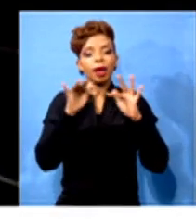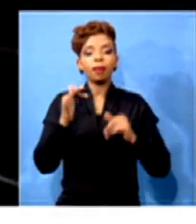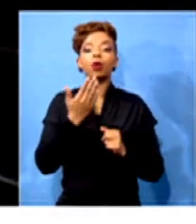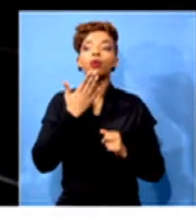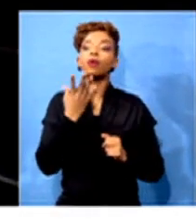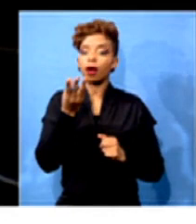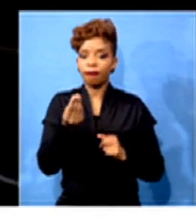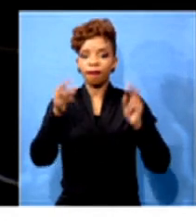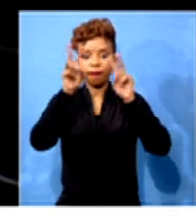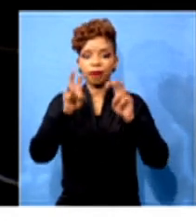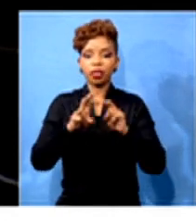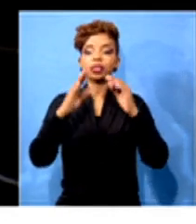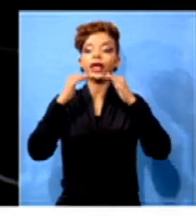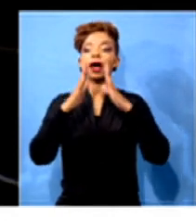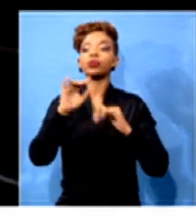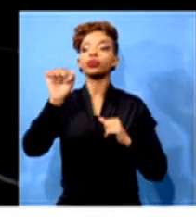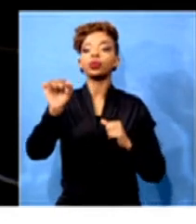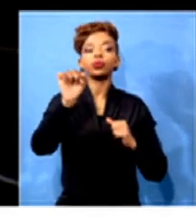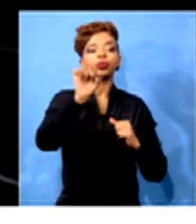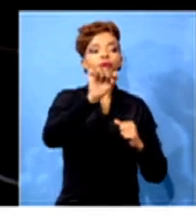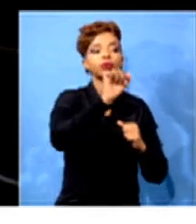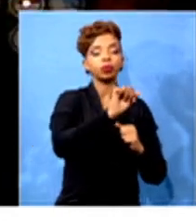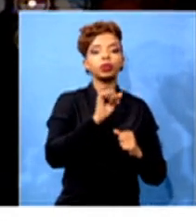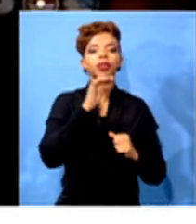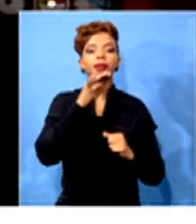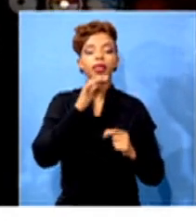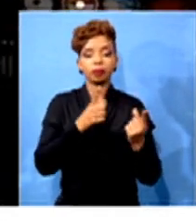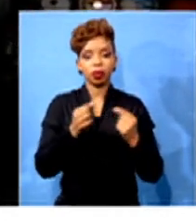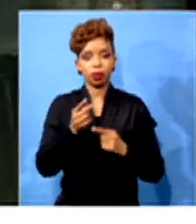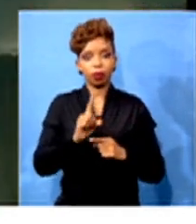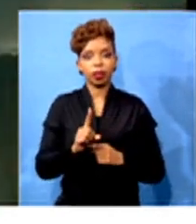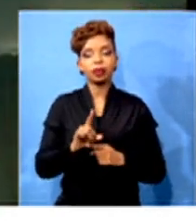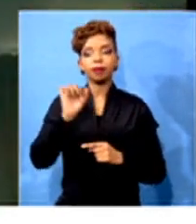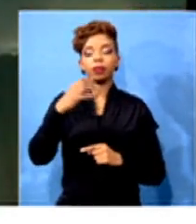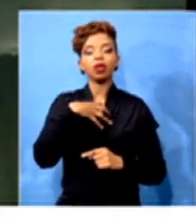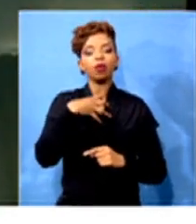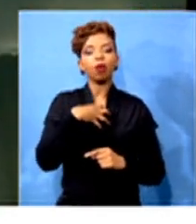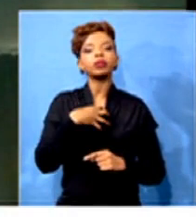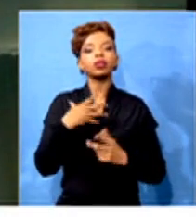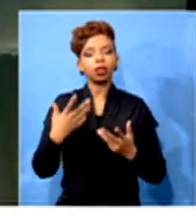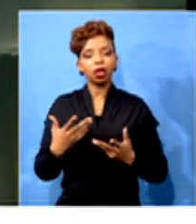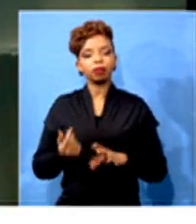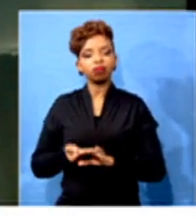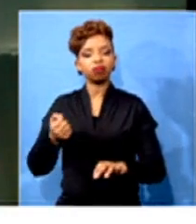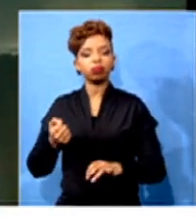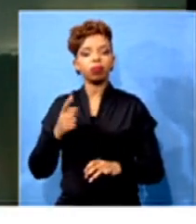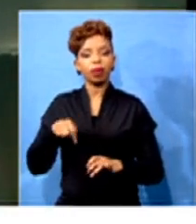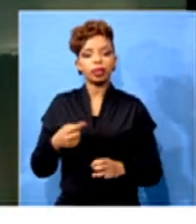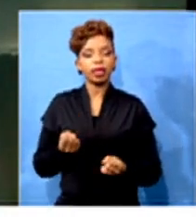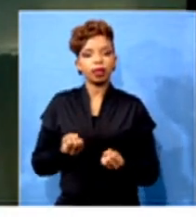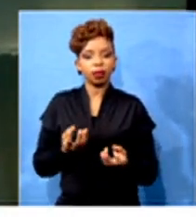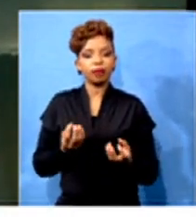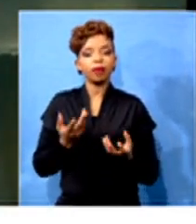essentially start supplementing their electricity supply with their own generation. And this is happening currently, but not